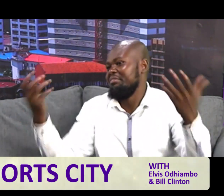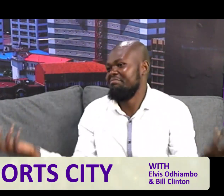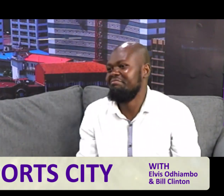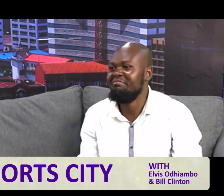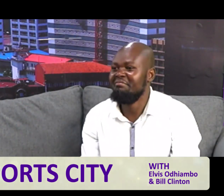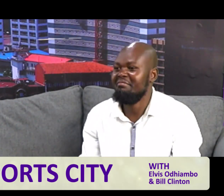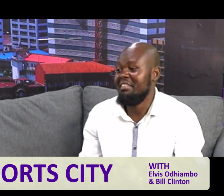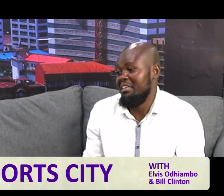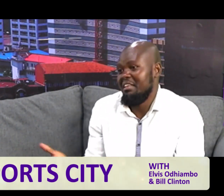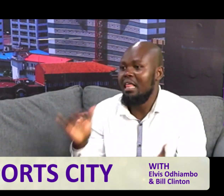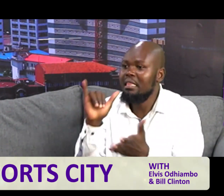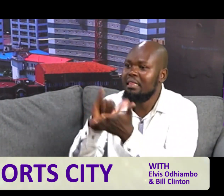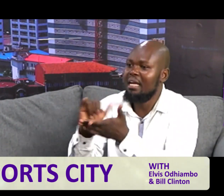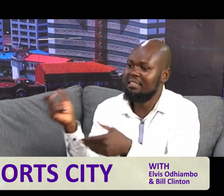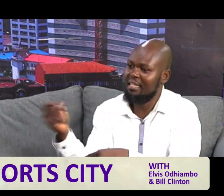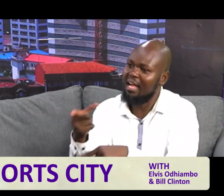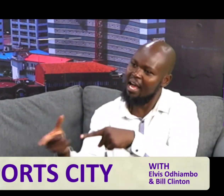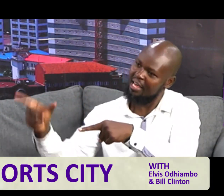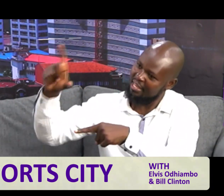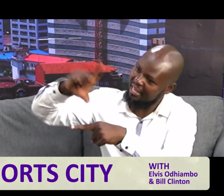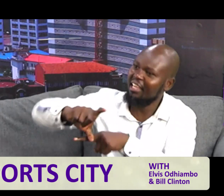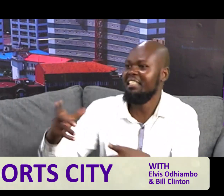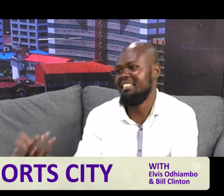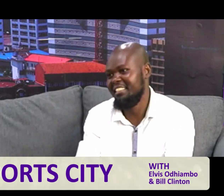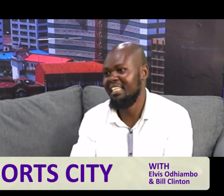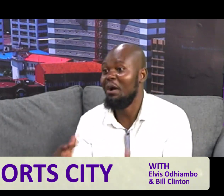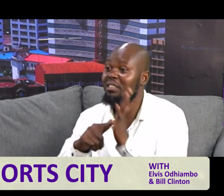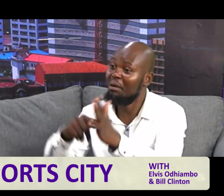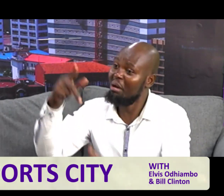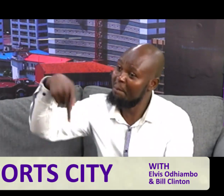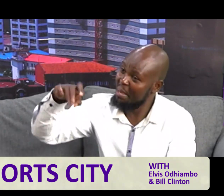Because the coach, all he wants is the cup.